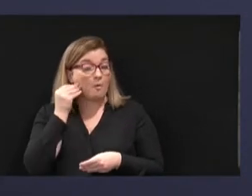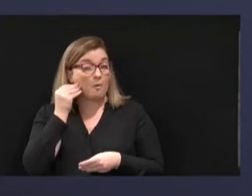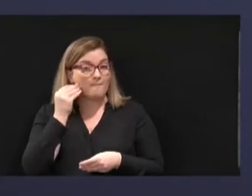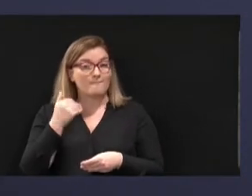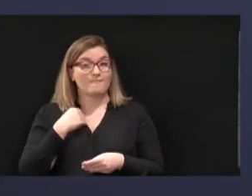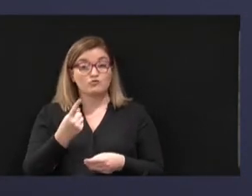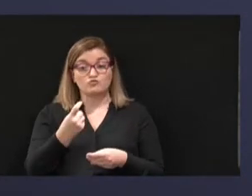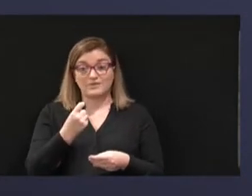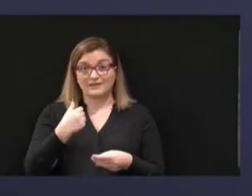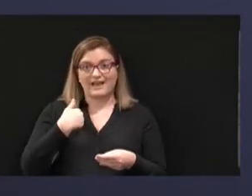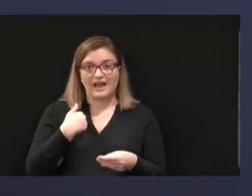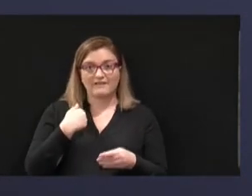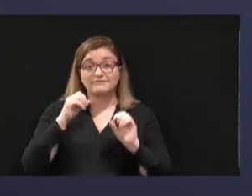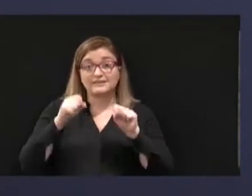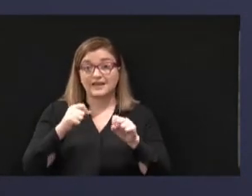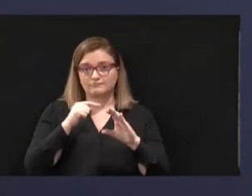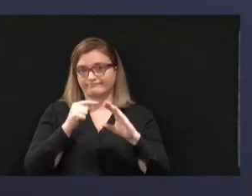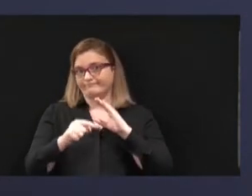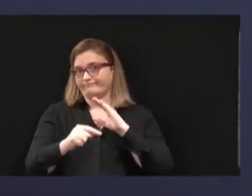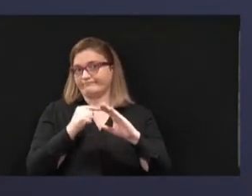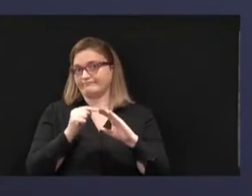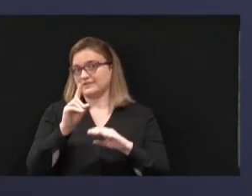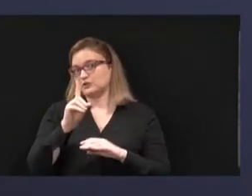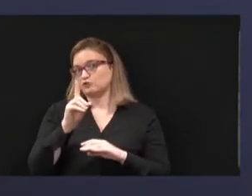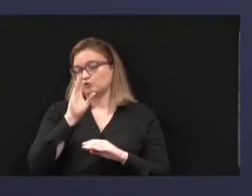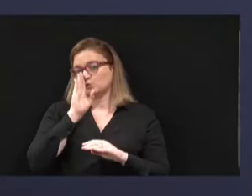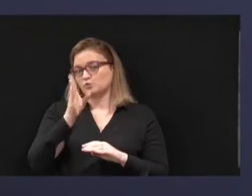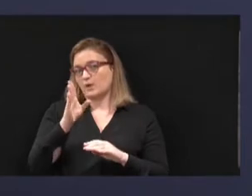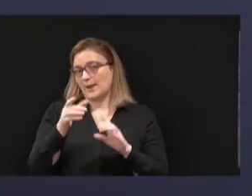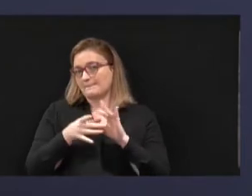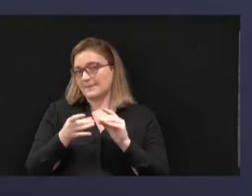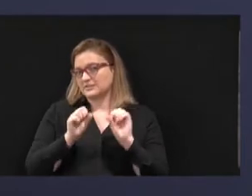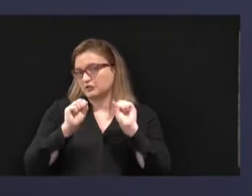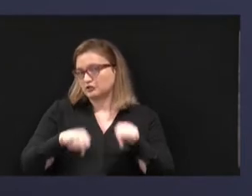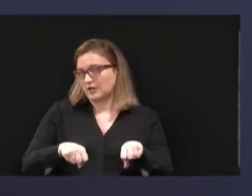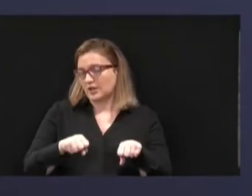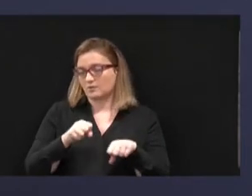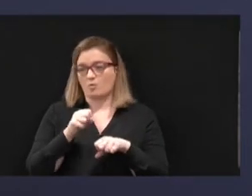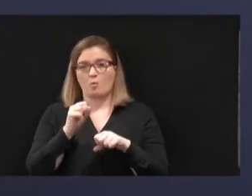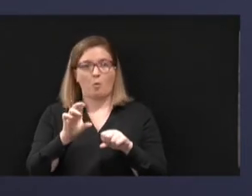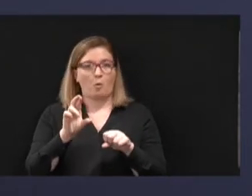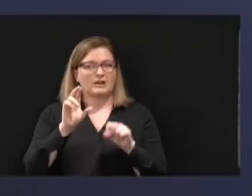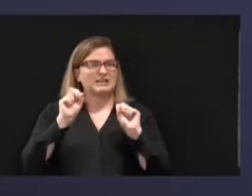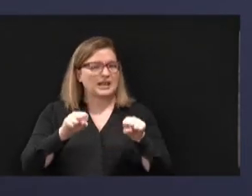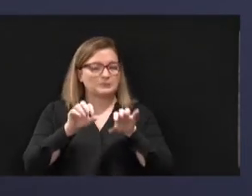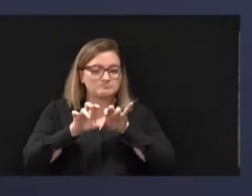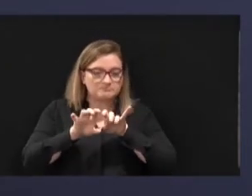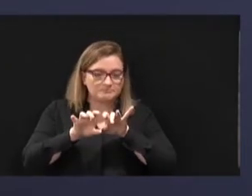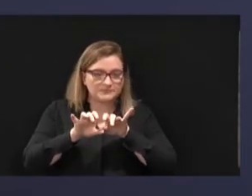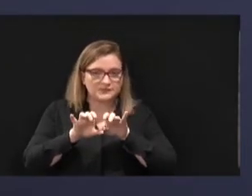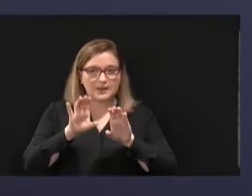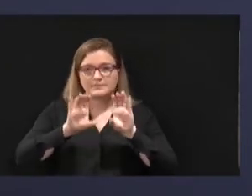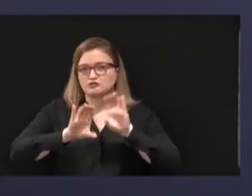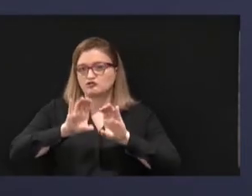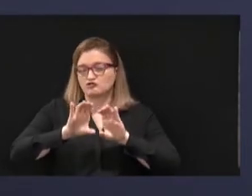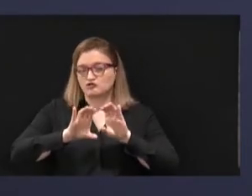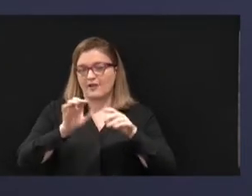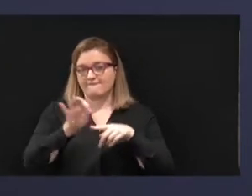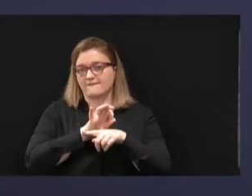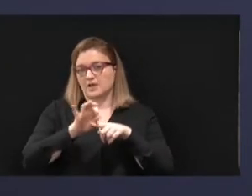to send me a direct message or send TJ a direct message, or you can just type it in the chat so everyone can see. It's up to